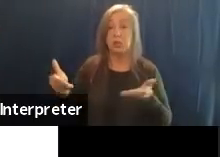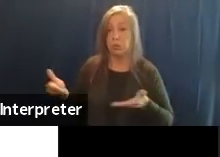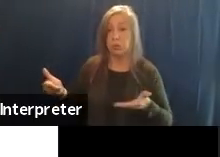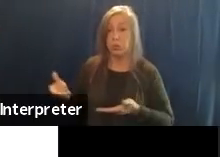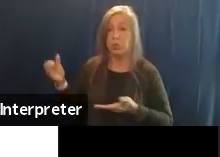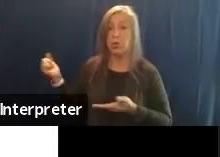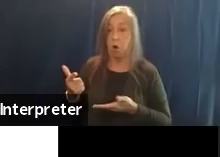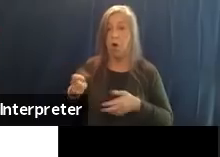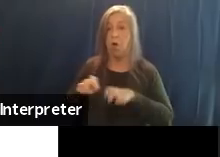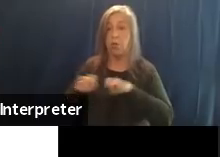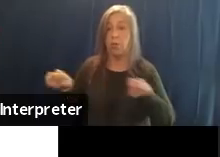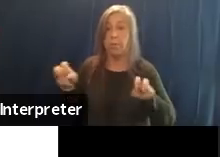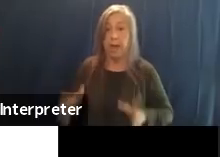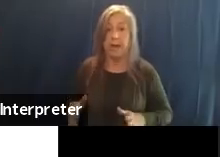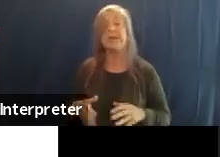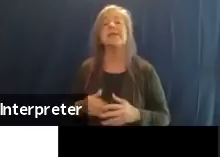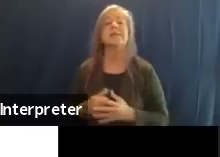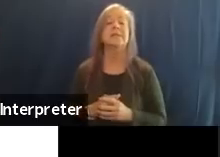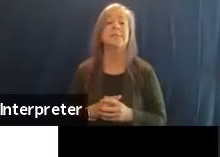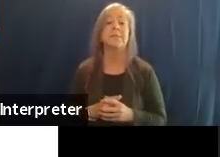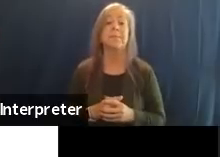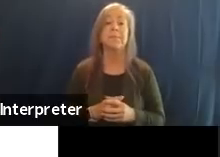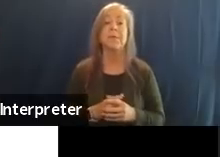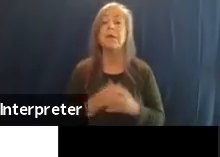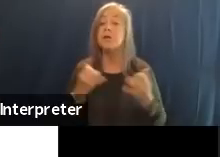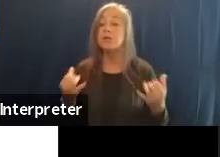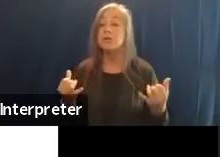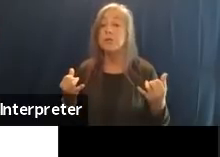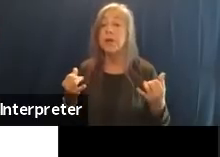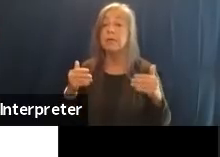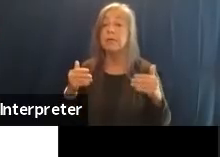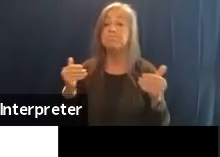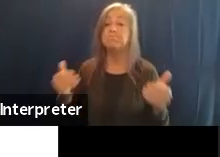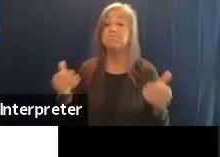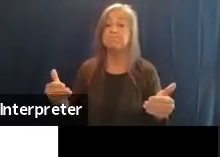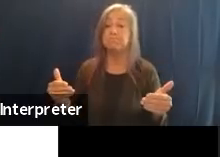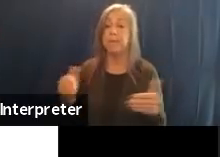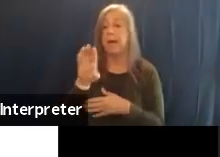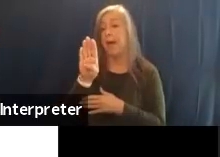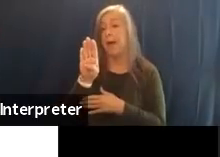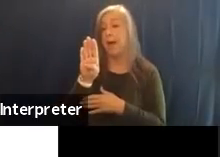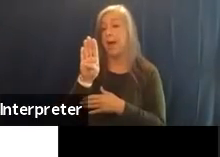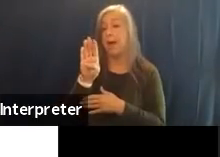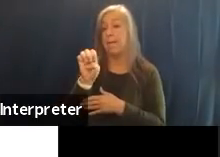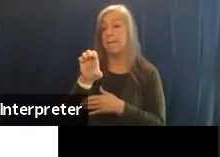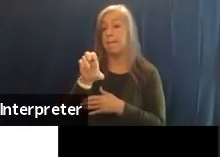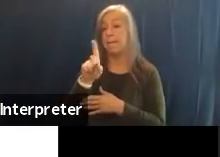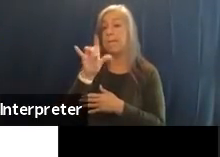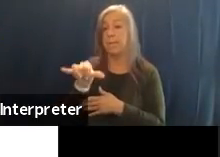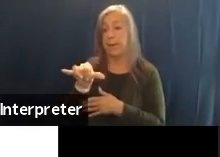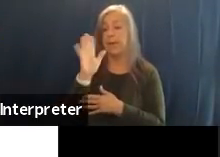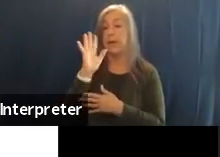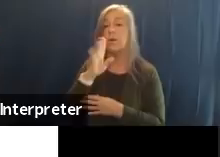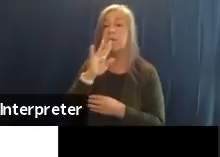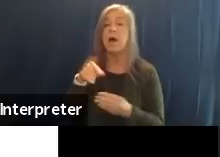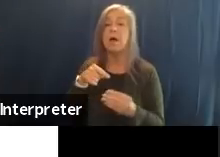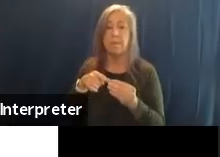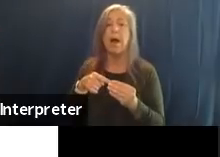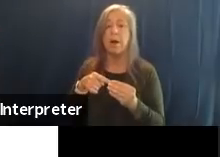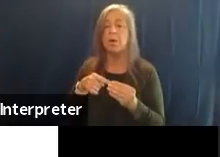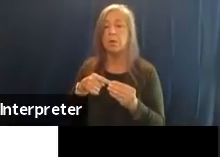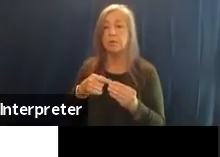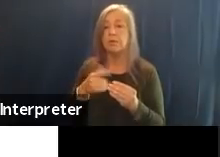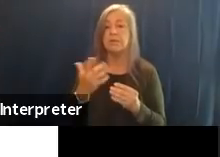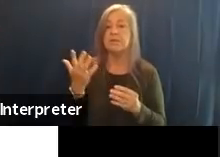Here we are again. And so with that, I'm going to start with Becky Dowdy and talk about face coverings. And I think I'll just ask